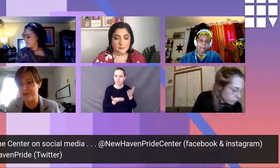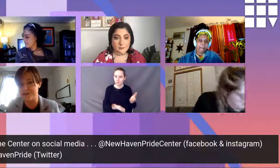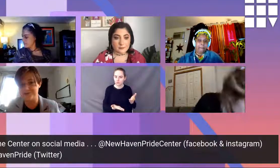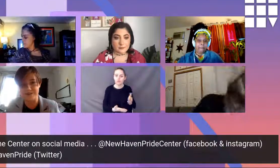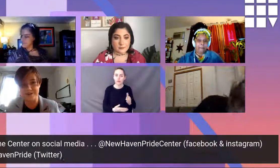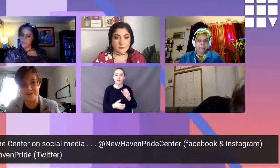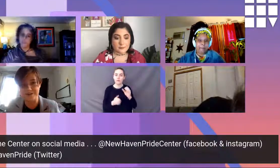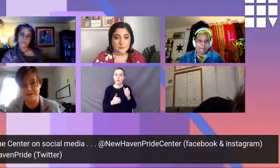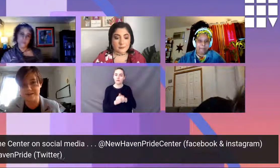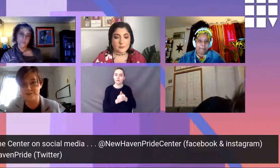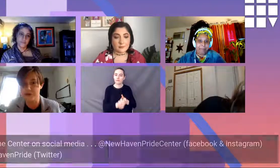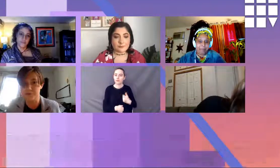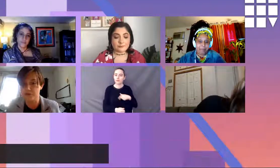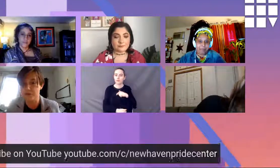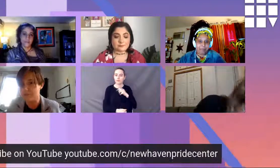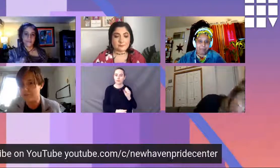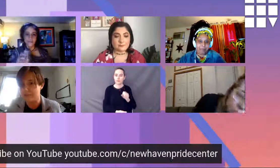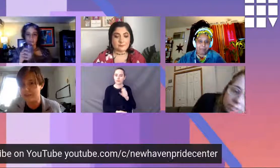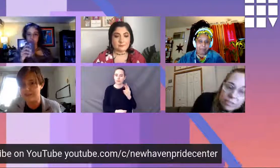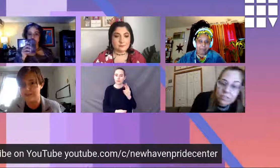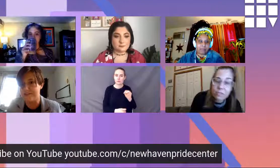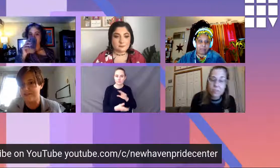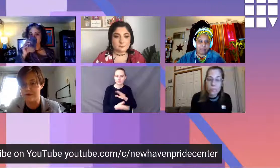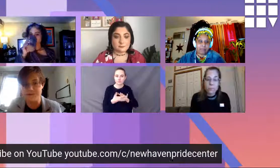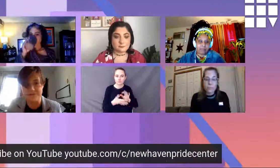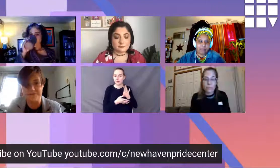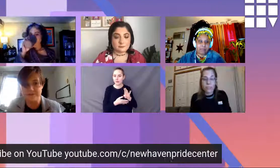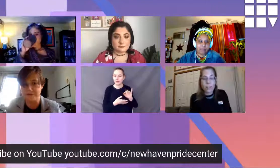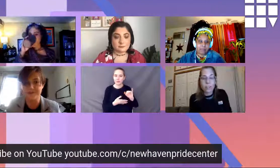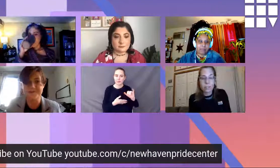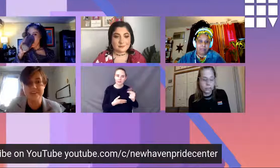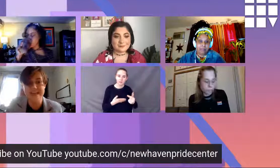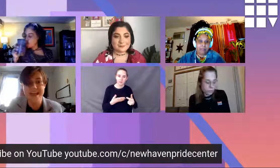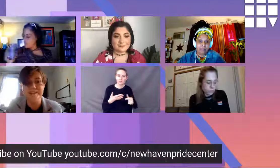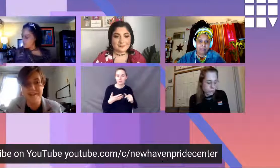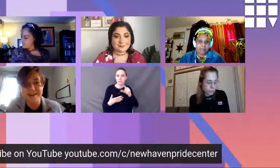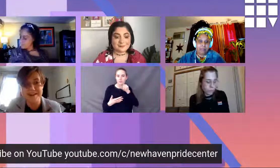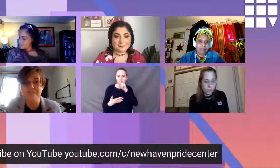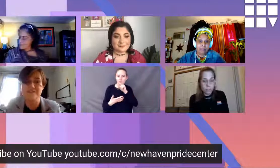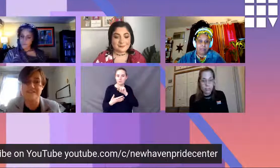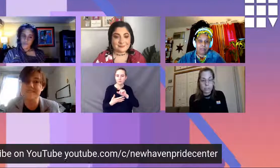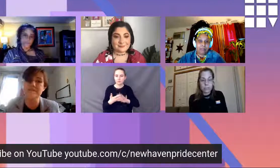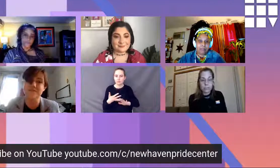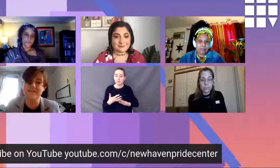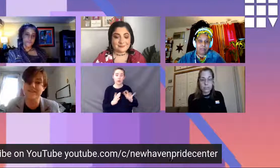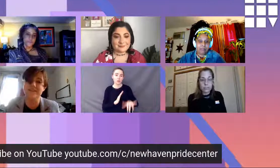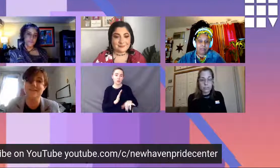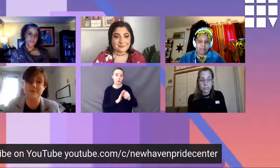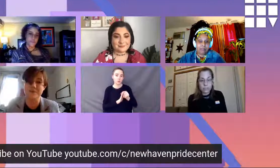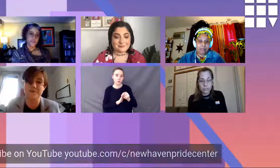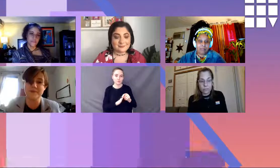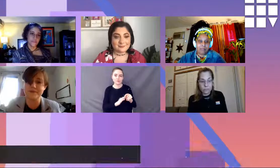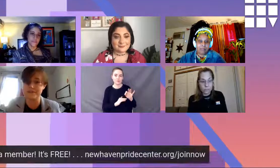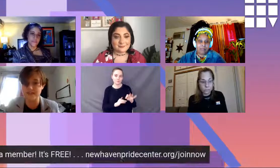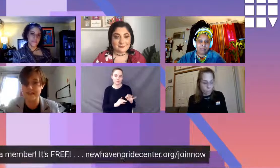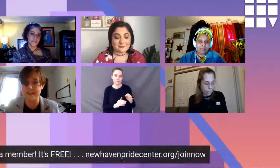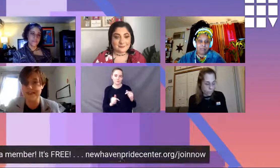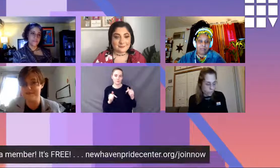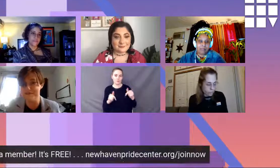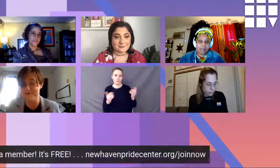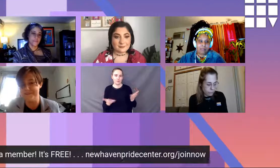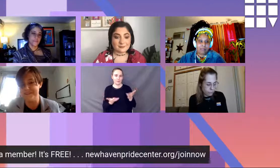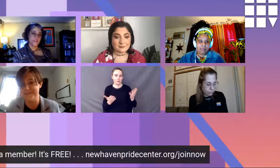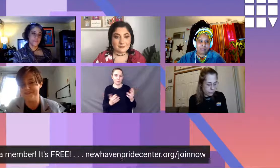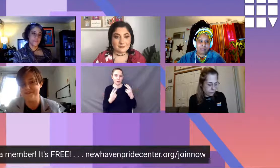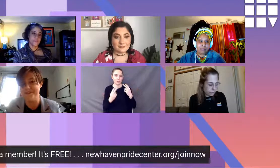Haven Pride on Twitter. And subscribe to our YouTube channel if you're watching that from here. And finally, just consider joining us as a member because it's free